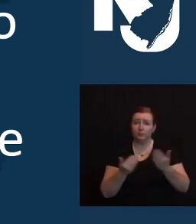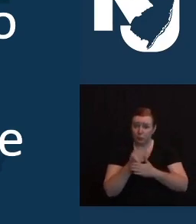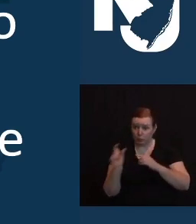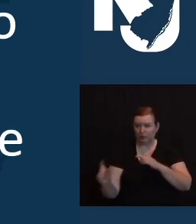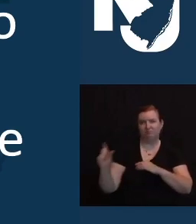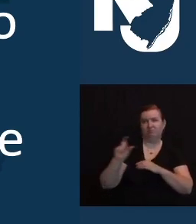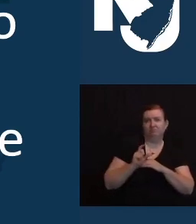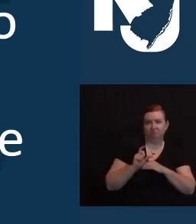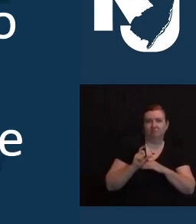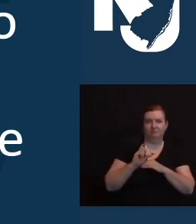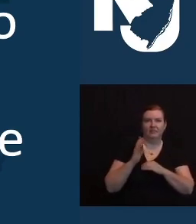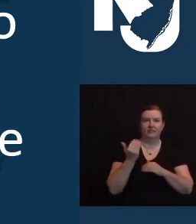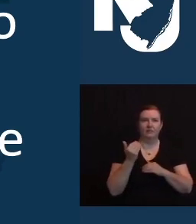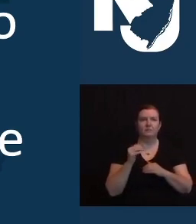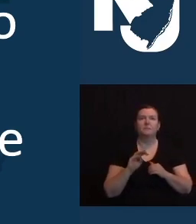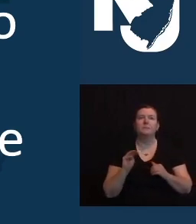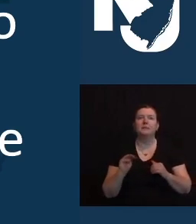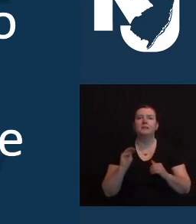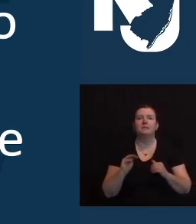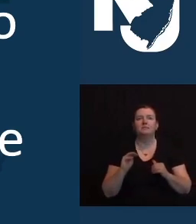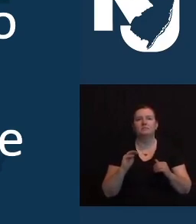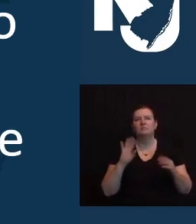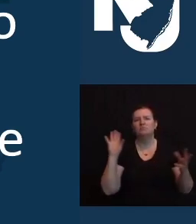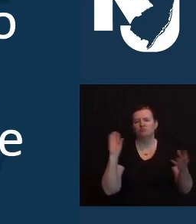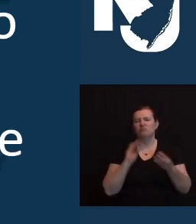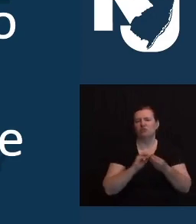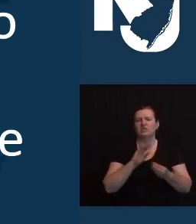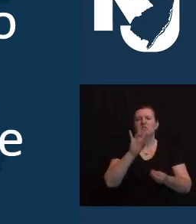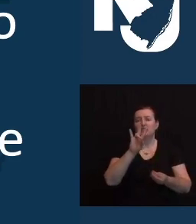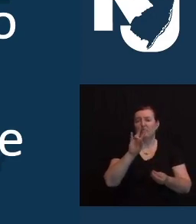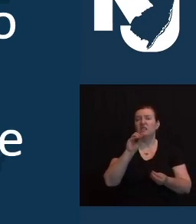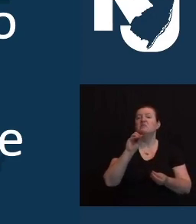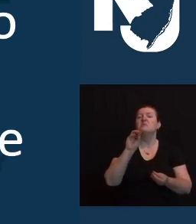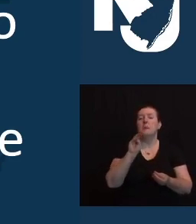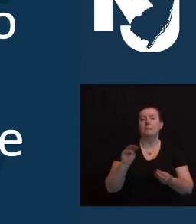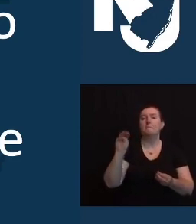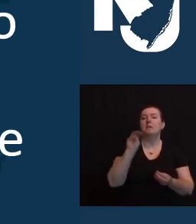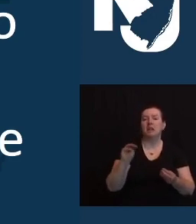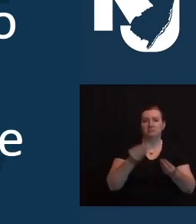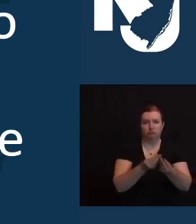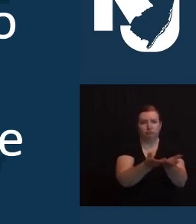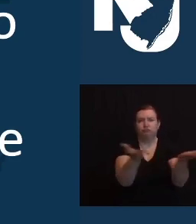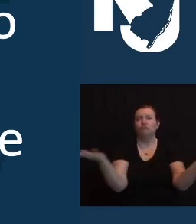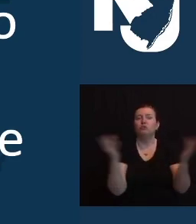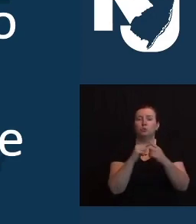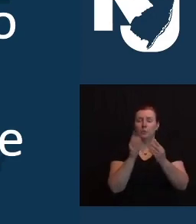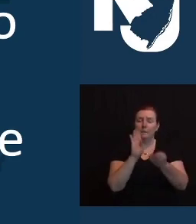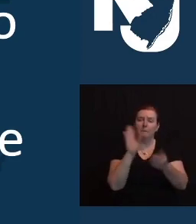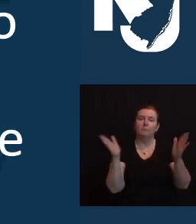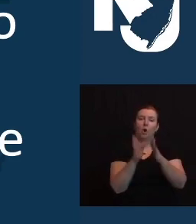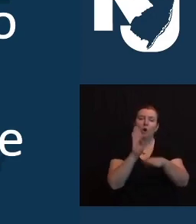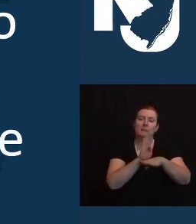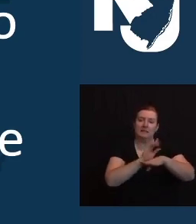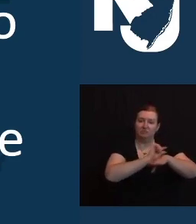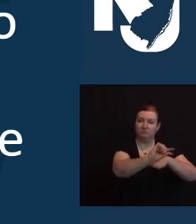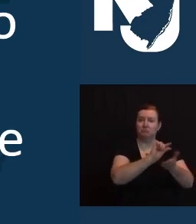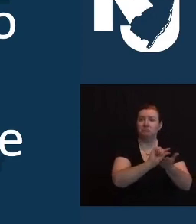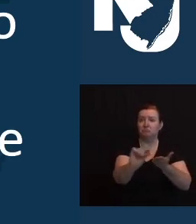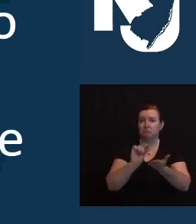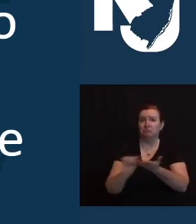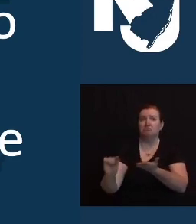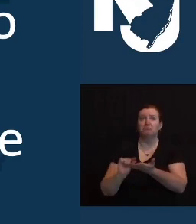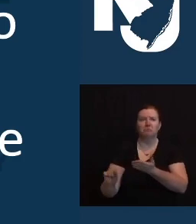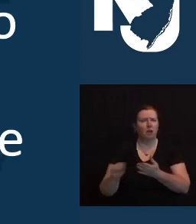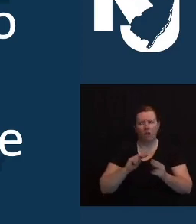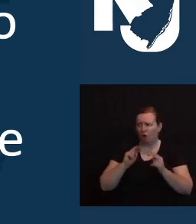$70 million into direct assistance for our small business community. And I look forward to seeing this funding go out and directly